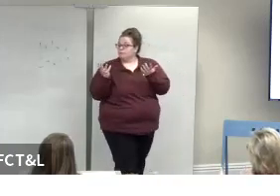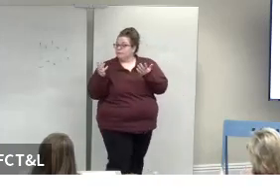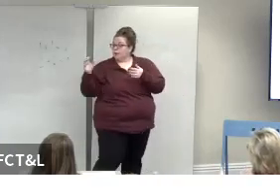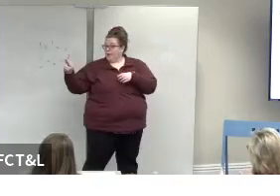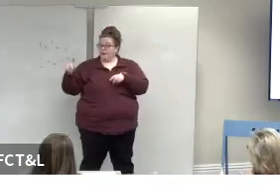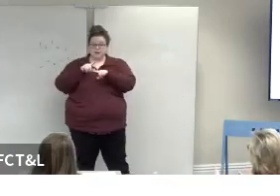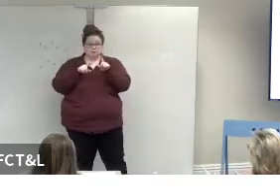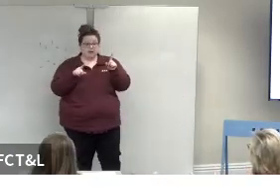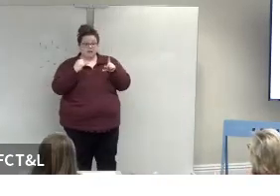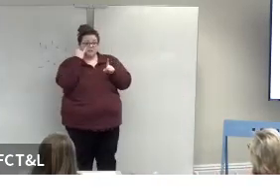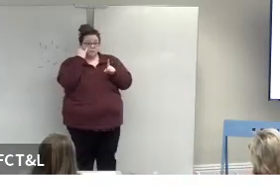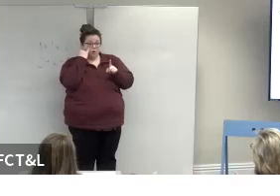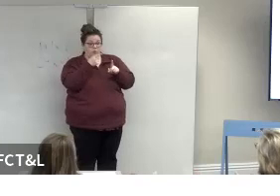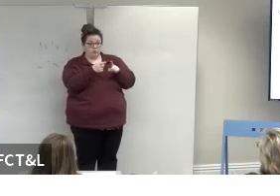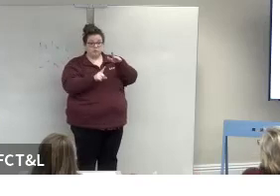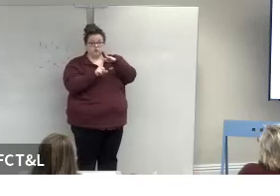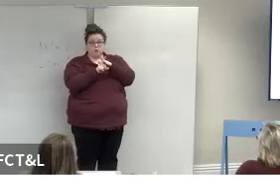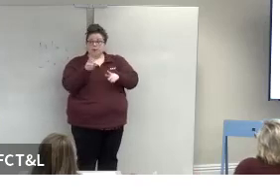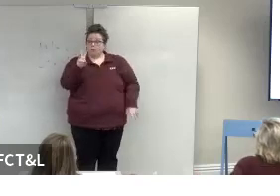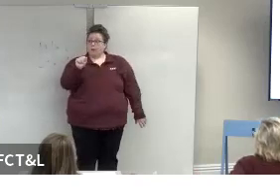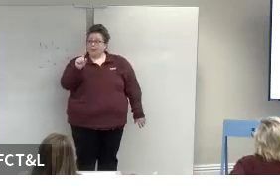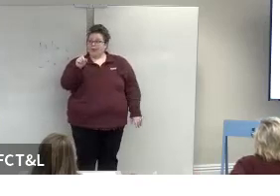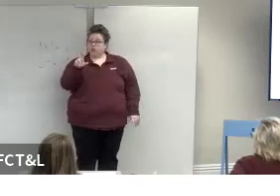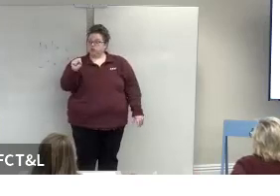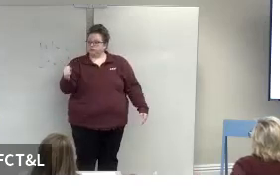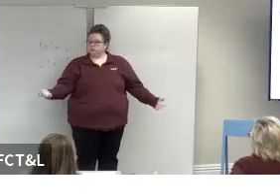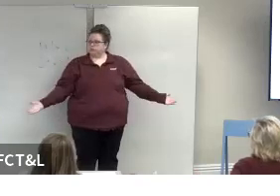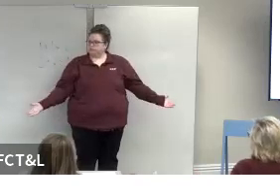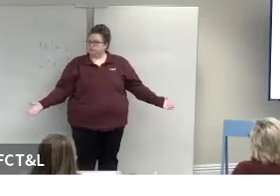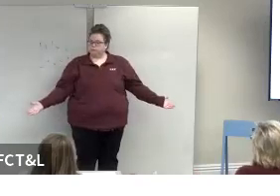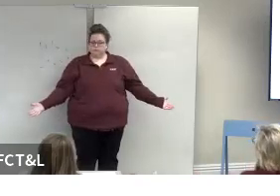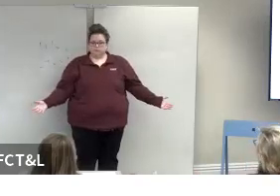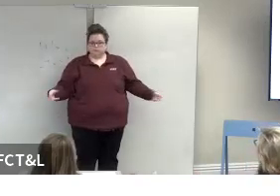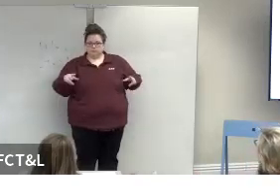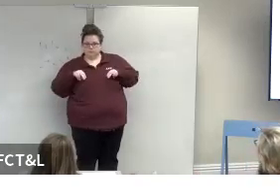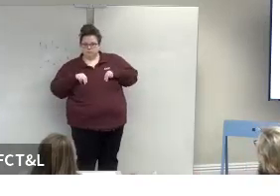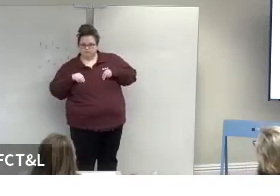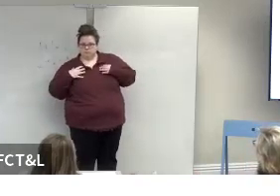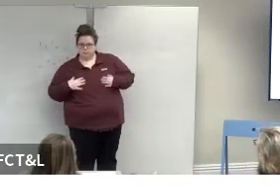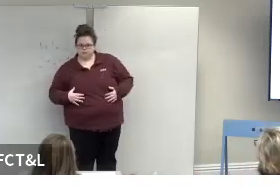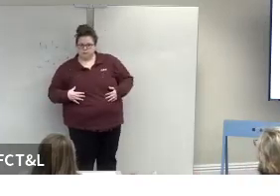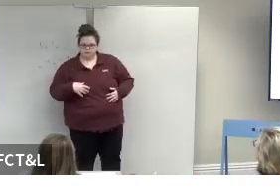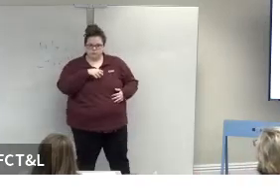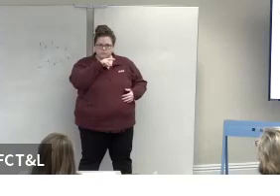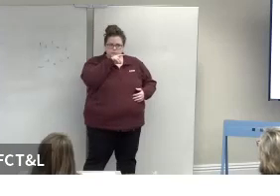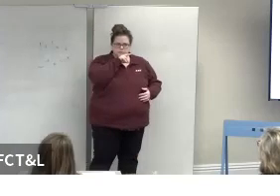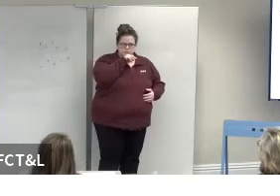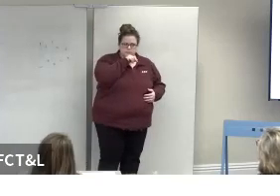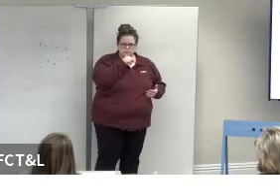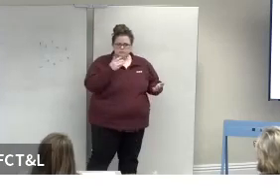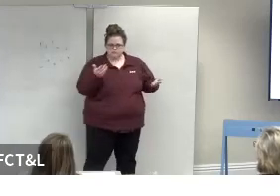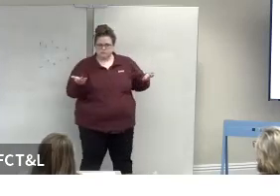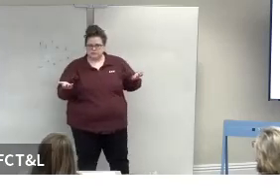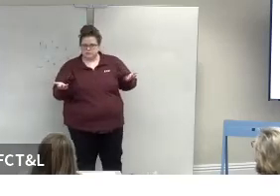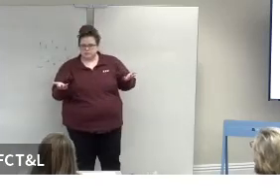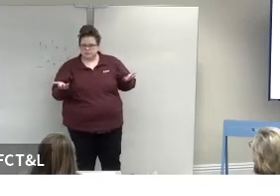the water. So they were referring to ducks. So if you just show up for an assignment and they just spell waders, then the deaf person has to